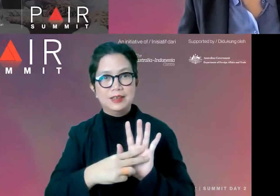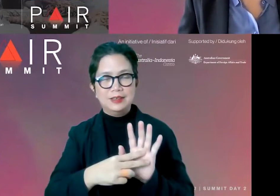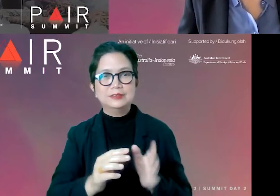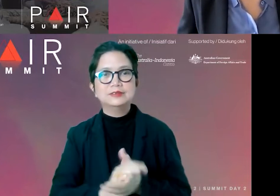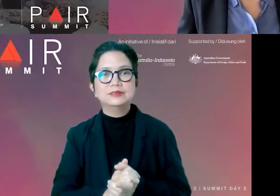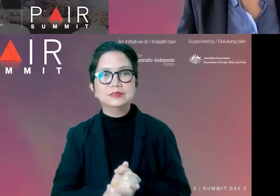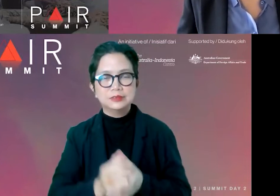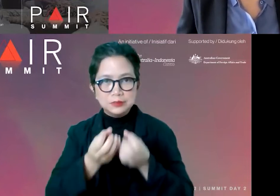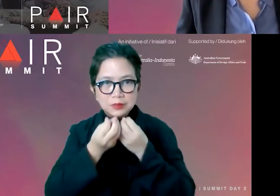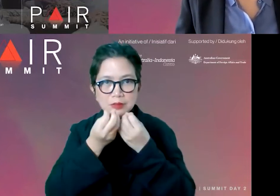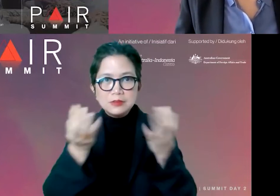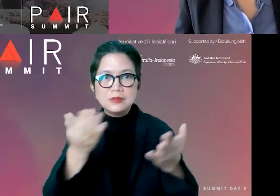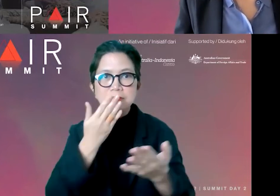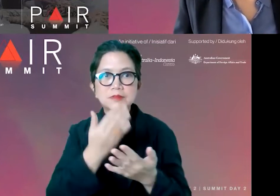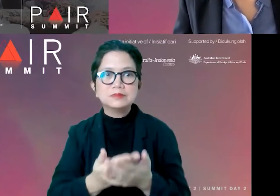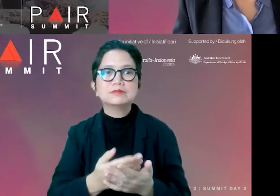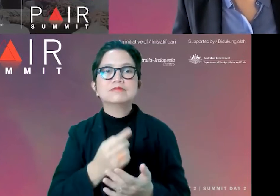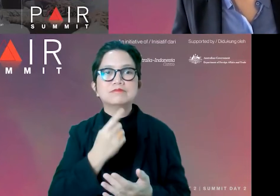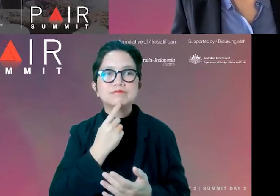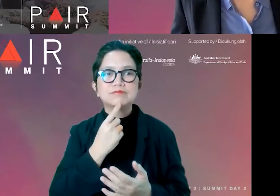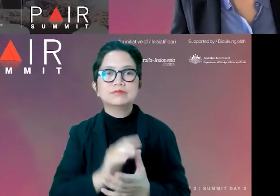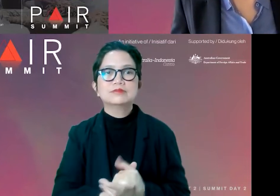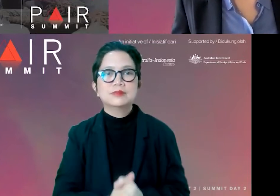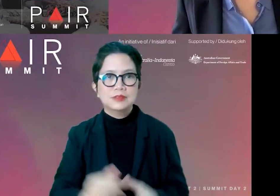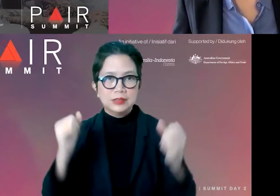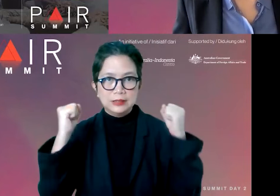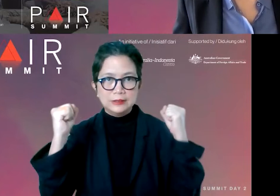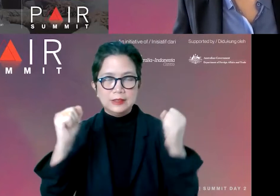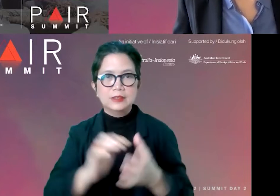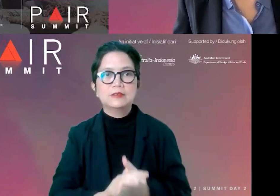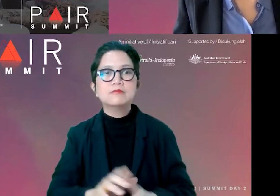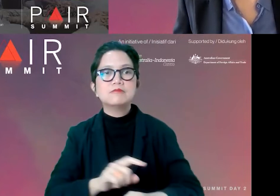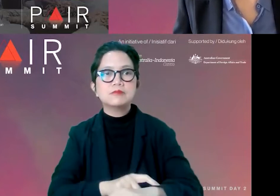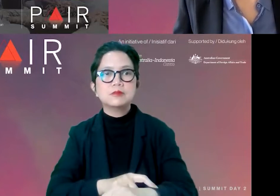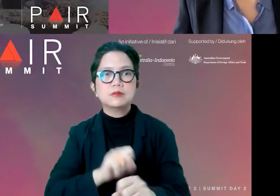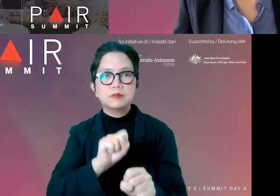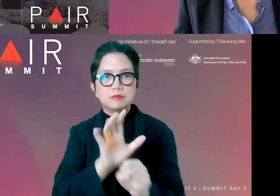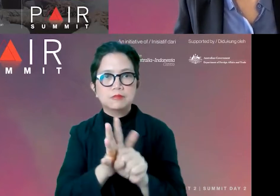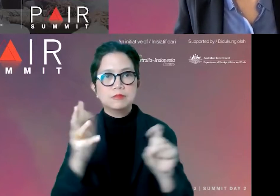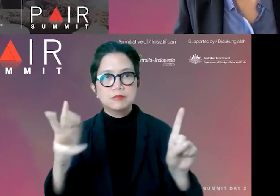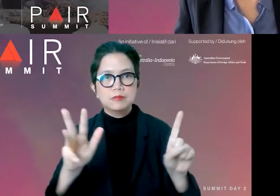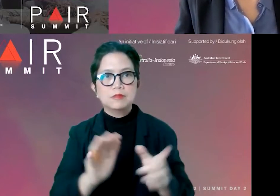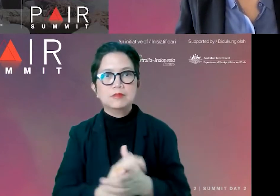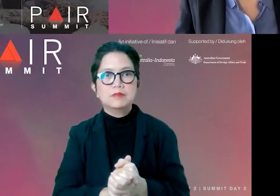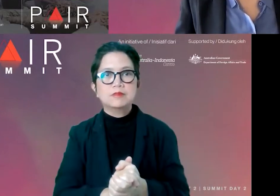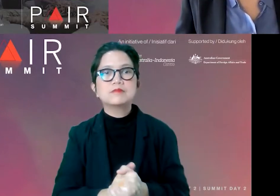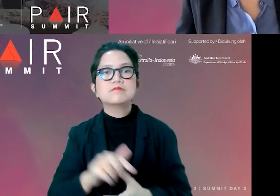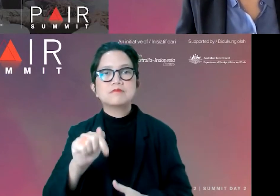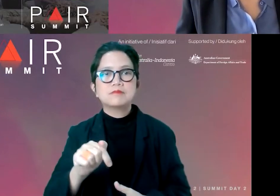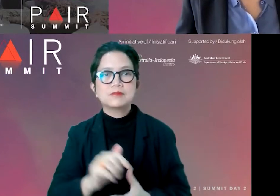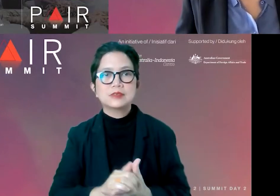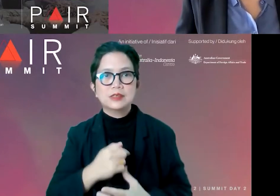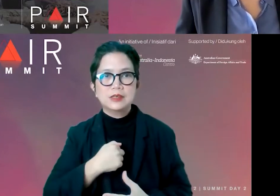during COVID-19. As I mentioned, I'm Helen Brown. I'm the lead for the communications and outreach team at the